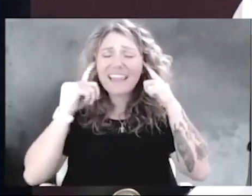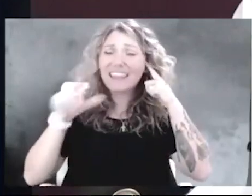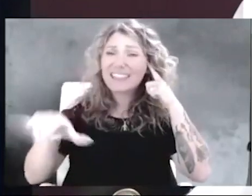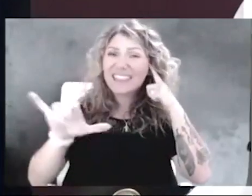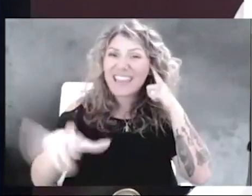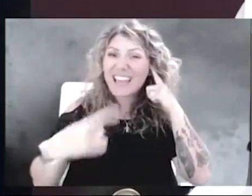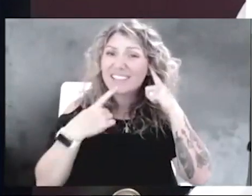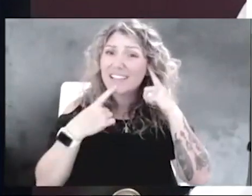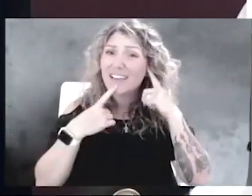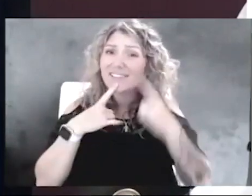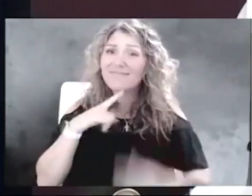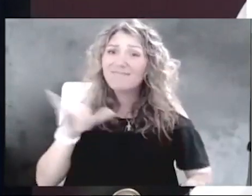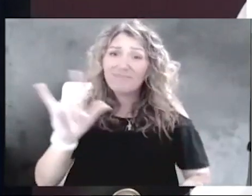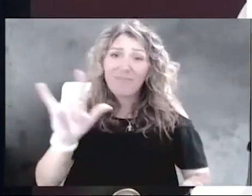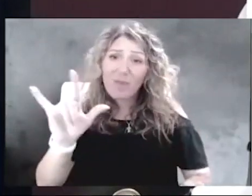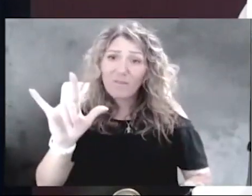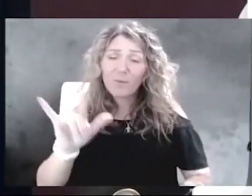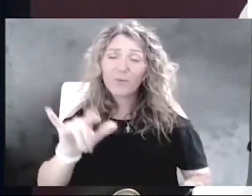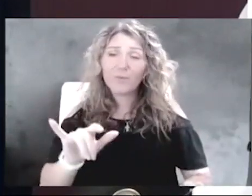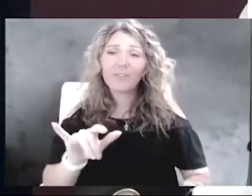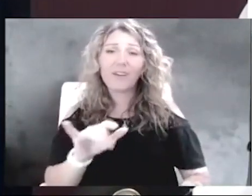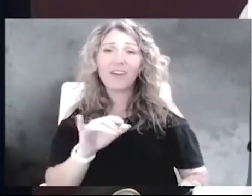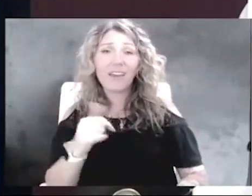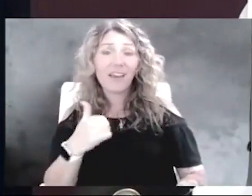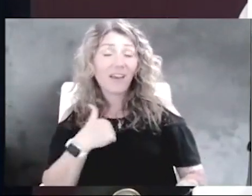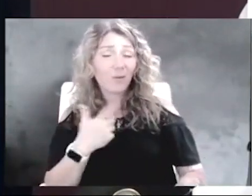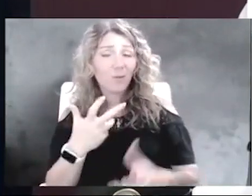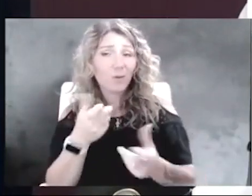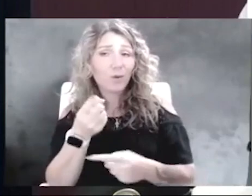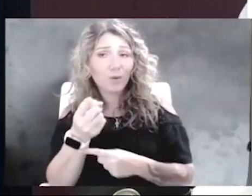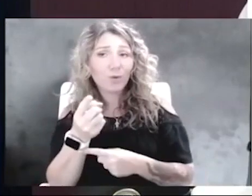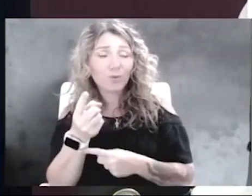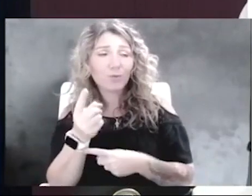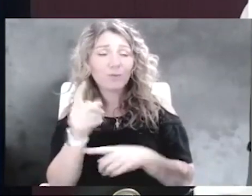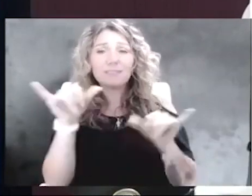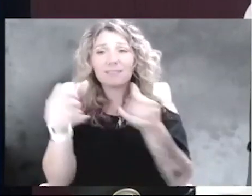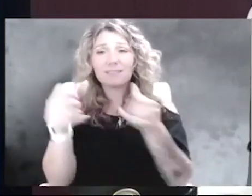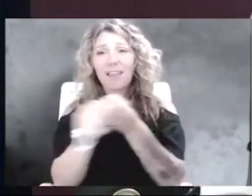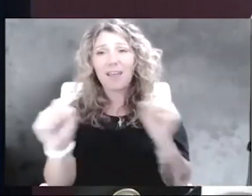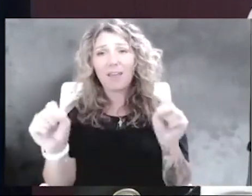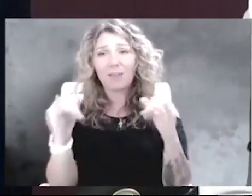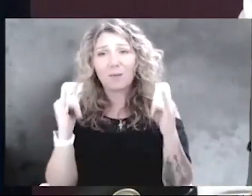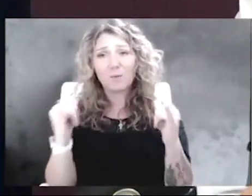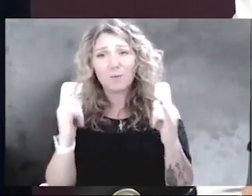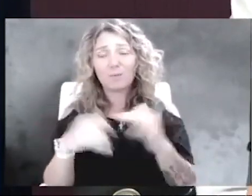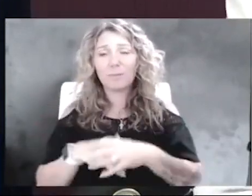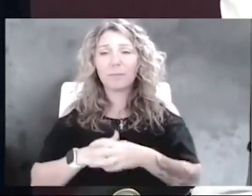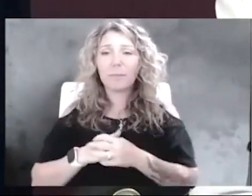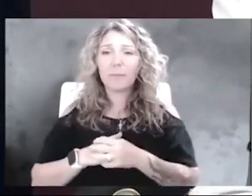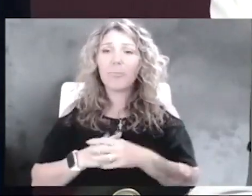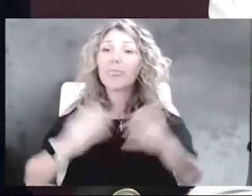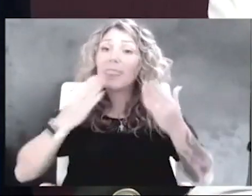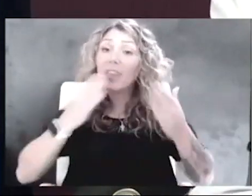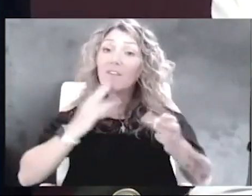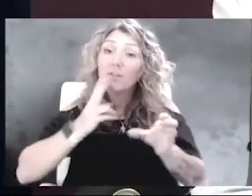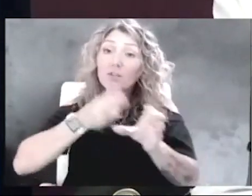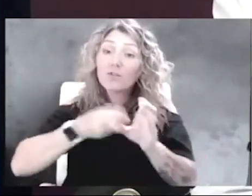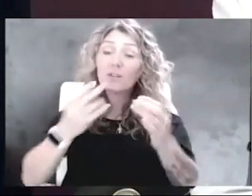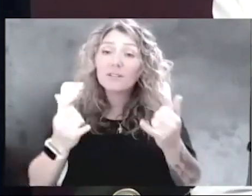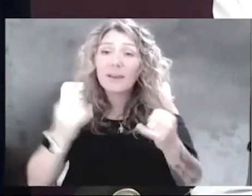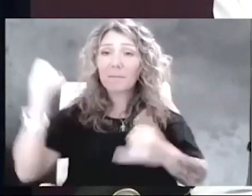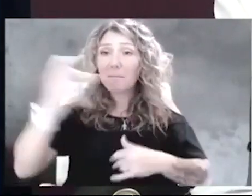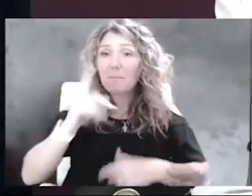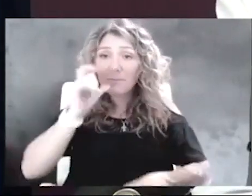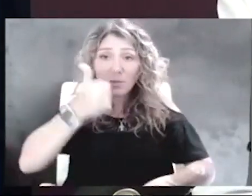and I want you to stay healthy, too. Thanks for being with us today. We're back tomorrow with another morning